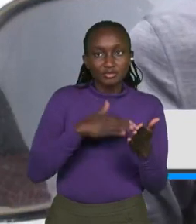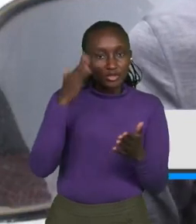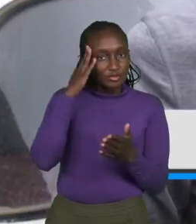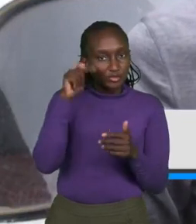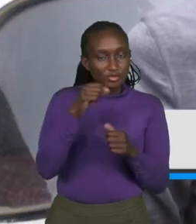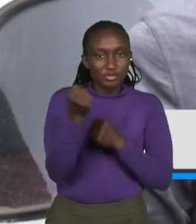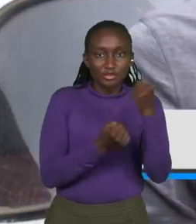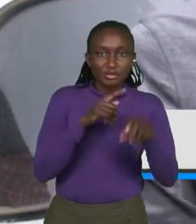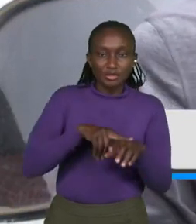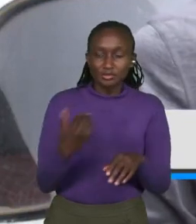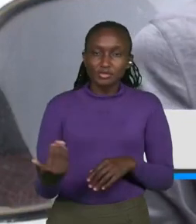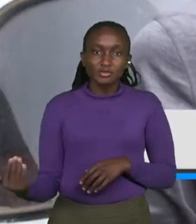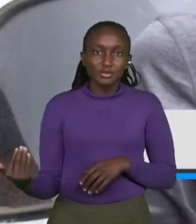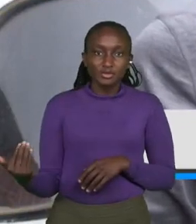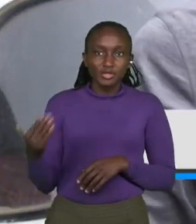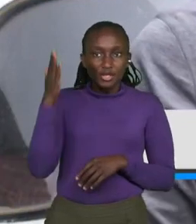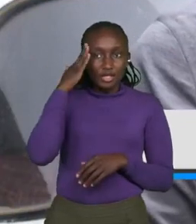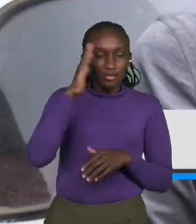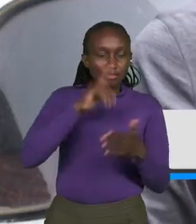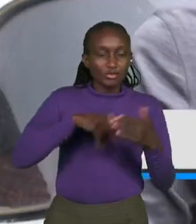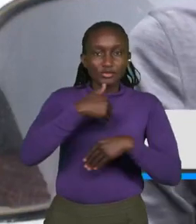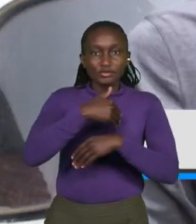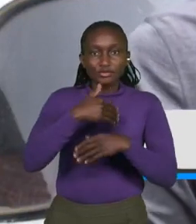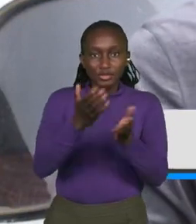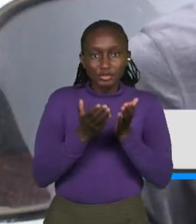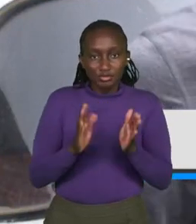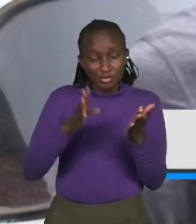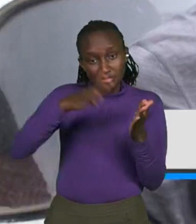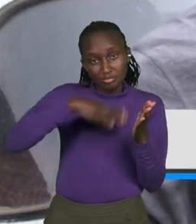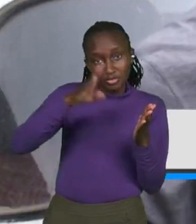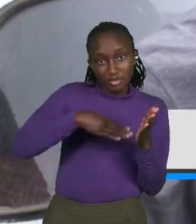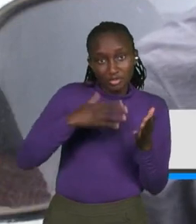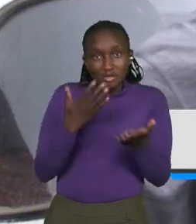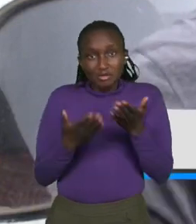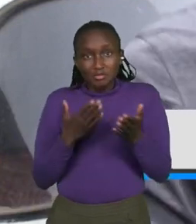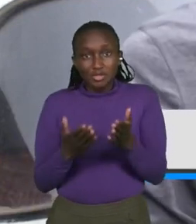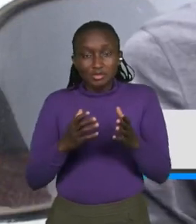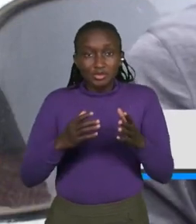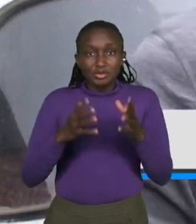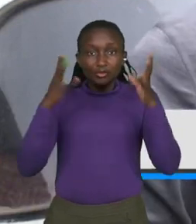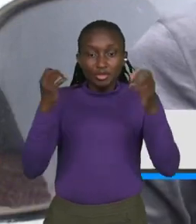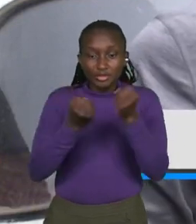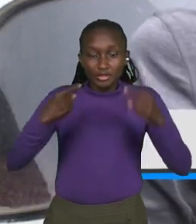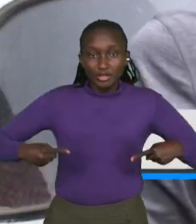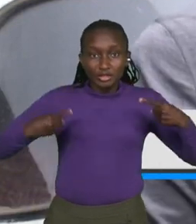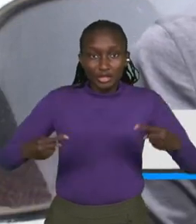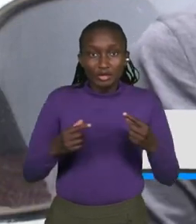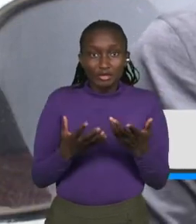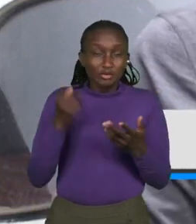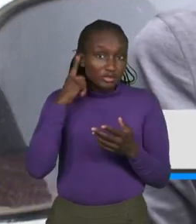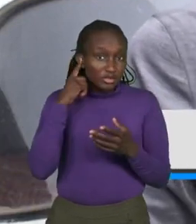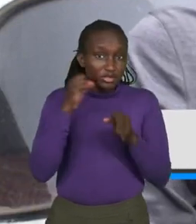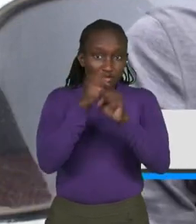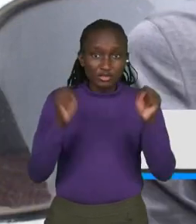cars since my childhood. I know what they need. It could be paintwork, it could be big tires, it could be the sound system. I